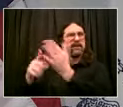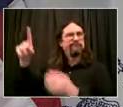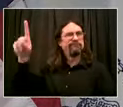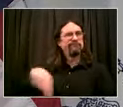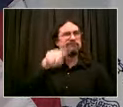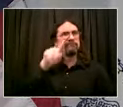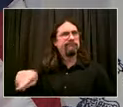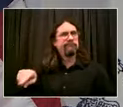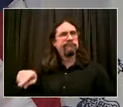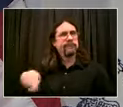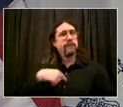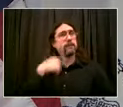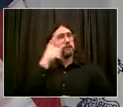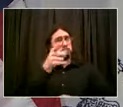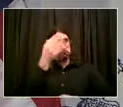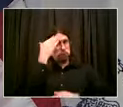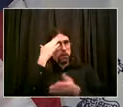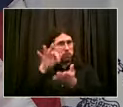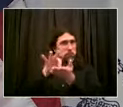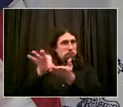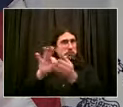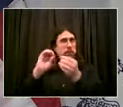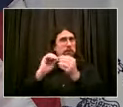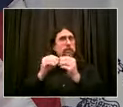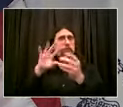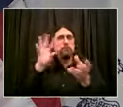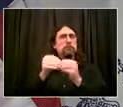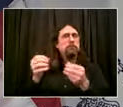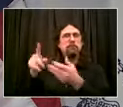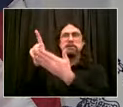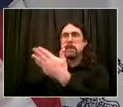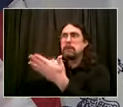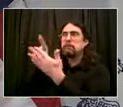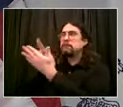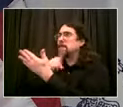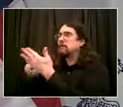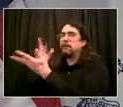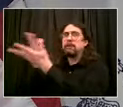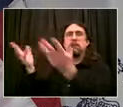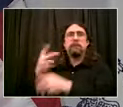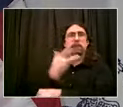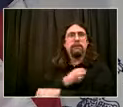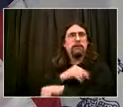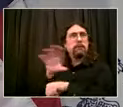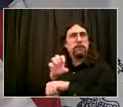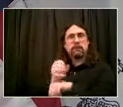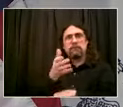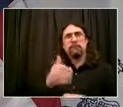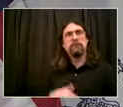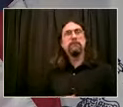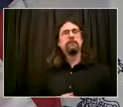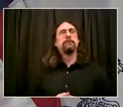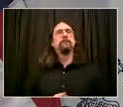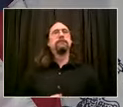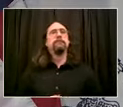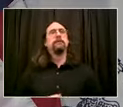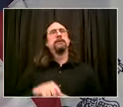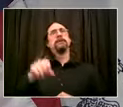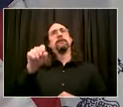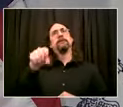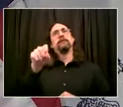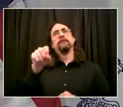Yeah, rescheduling's been the key point because we don't schedule appointments if we don't have vaccine to back them up. So generally it has been, just